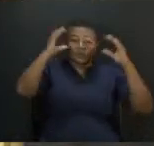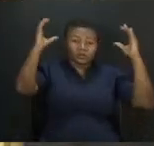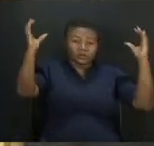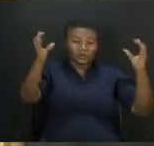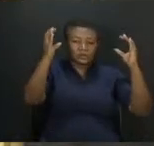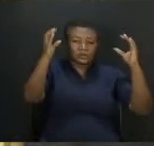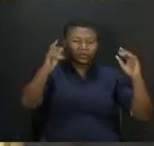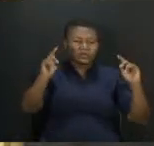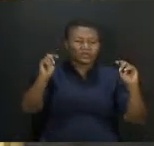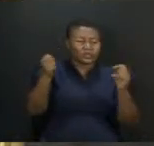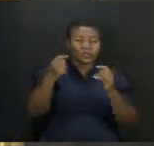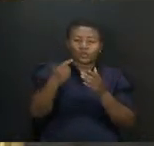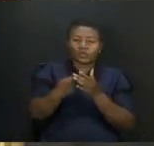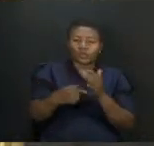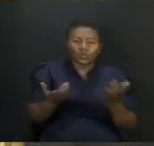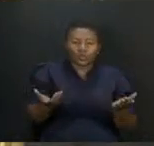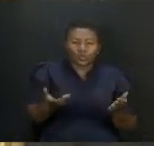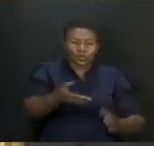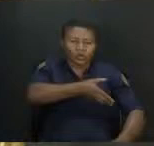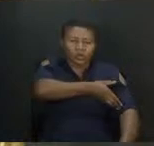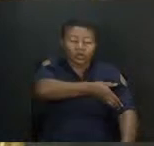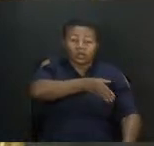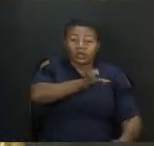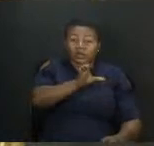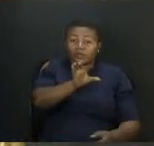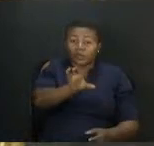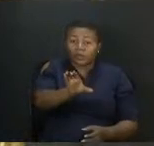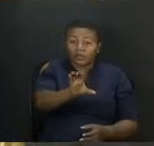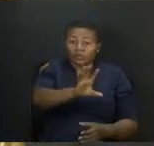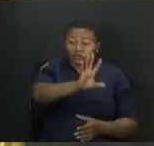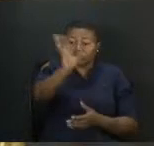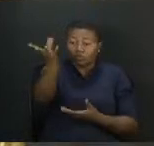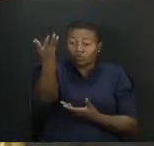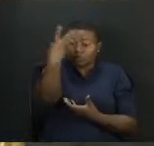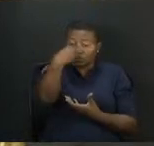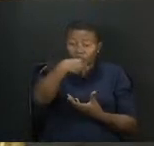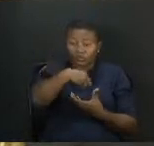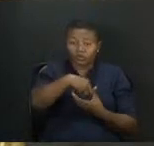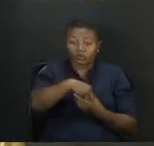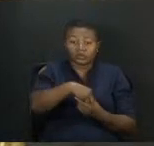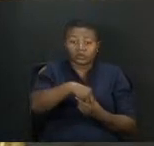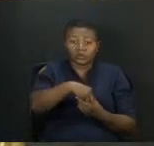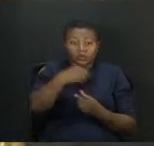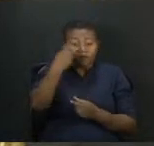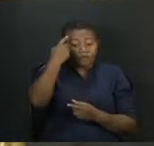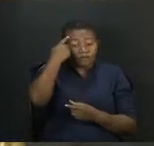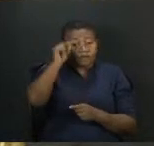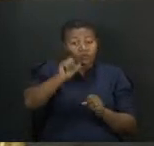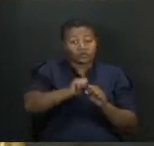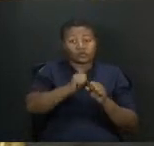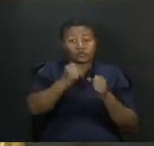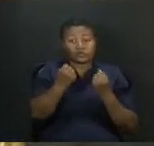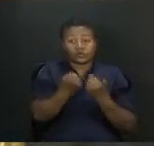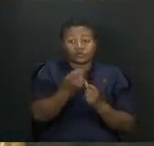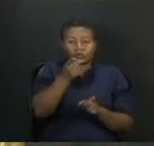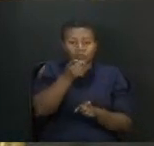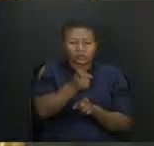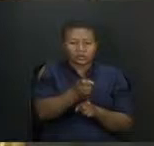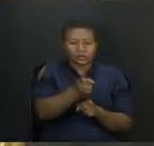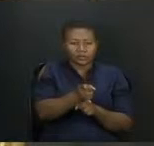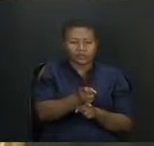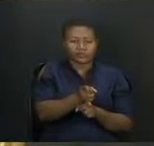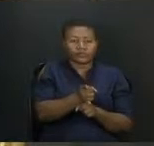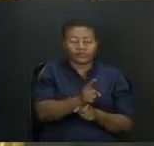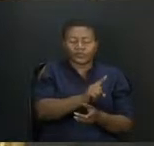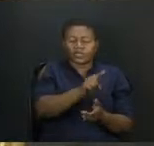theme, Empowering Inclusion, Bridging Gaps for Social Justice. The theme calls for